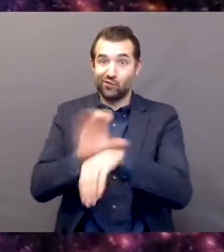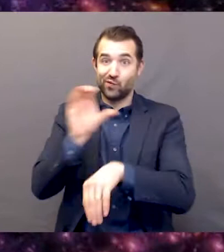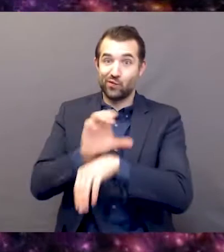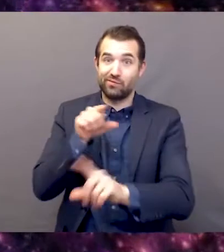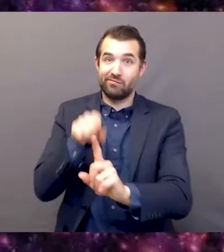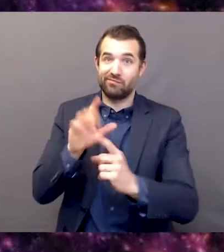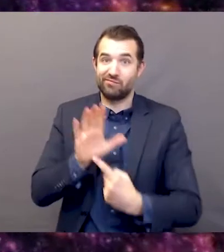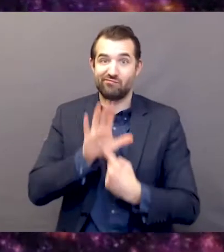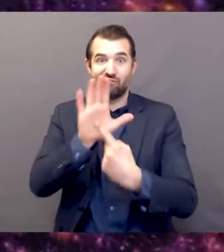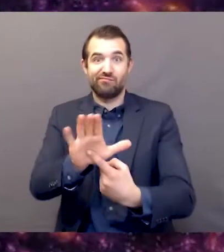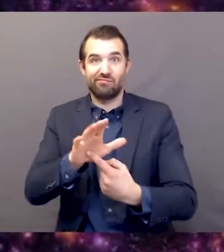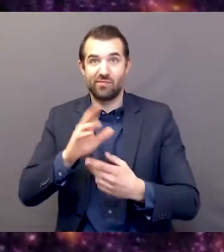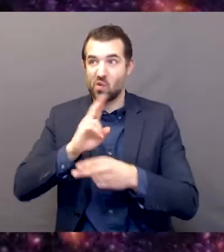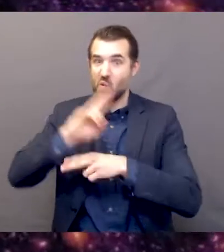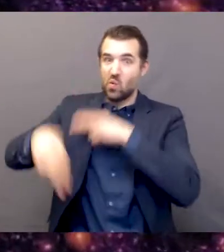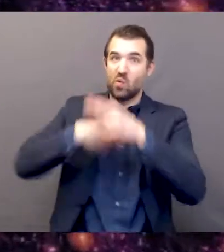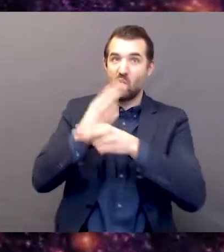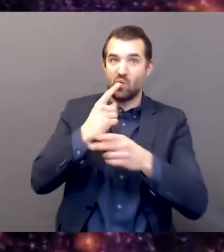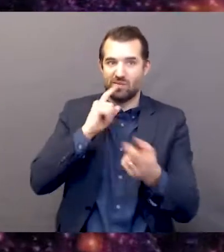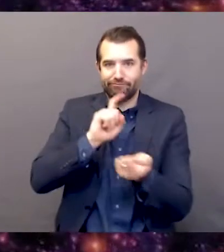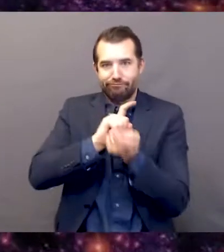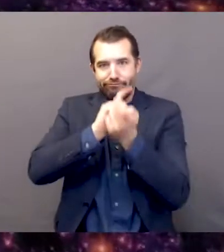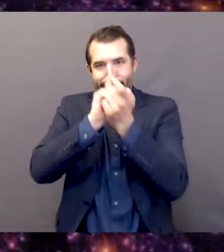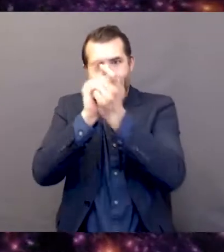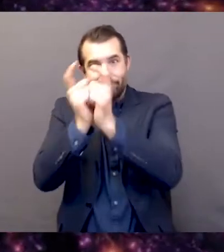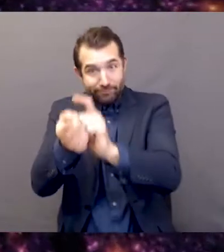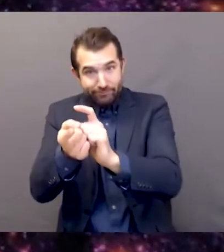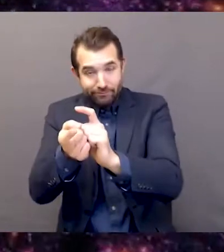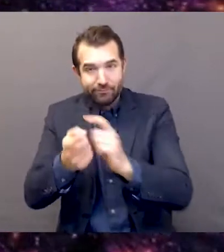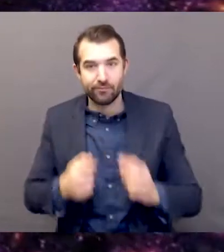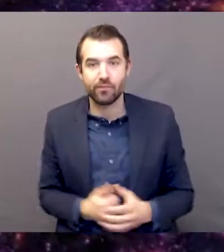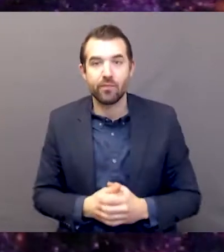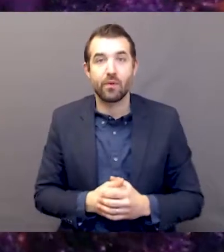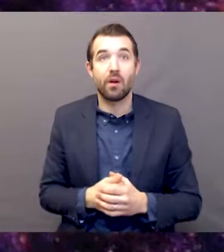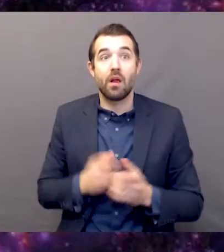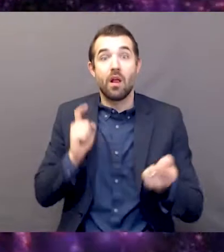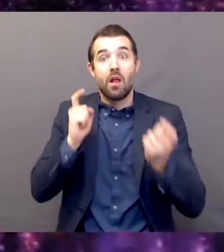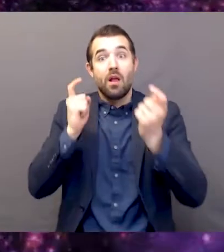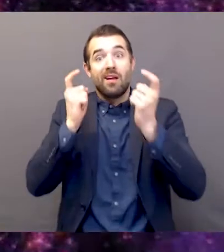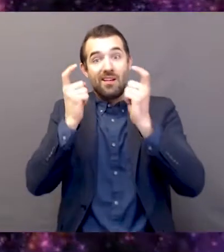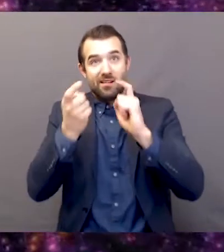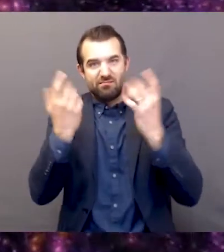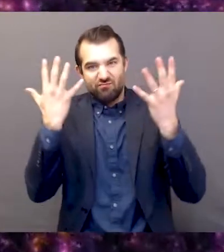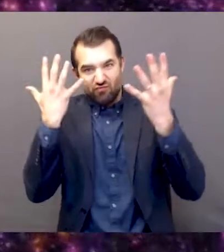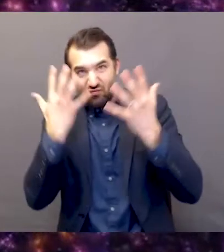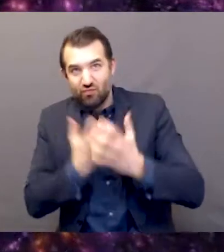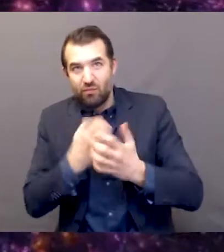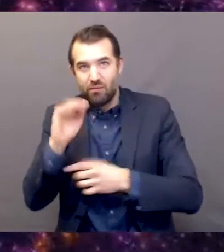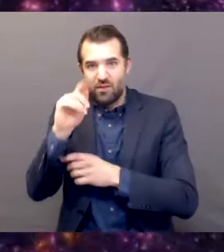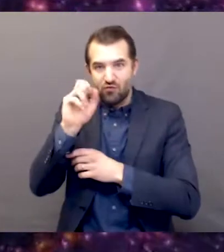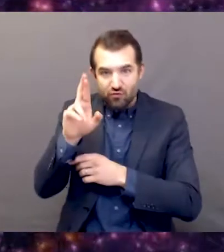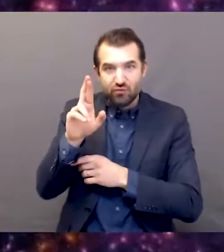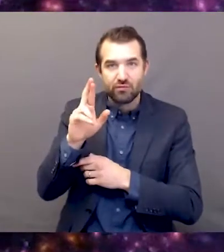able to model the evolution of the universe with ever-improving detail and realistic physics. And here we see the evolution of the dark matter. And I'll